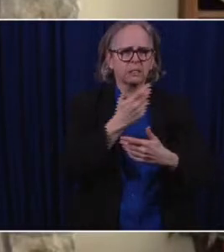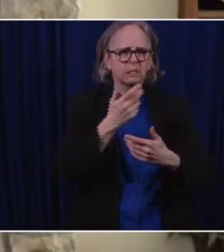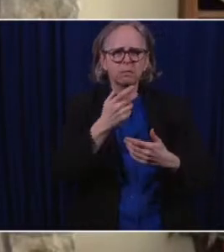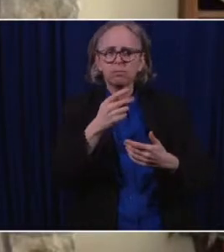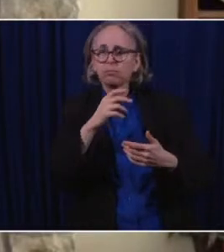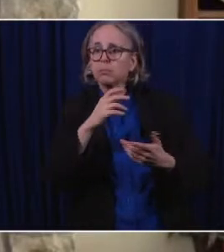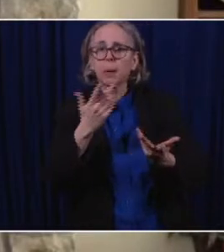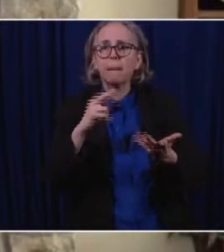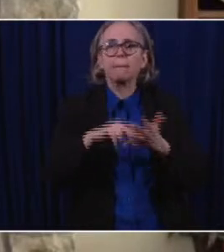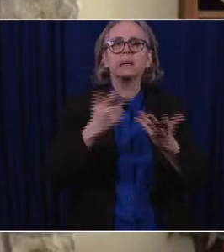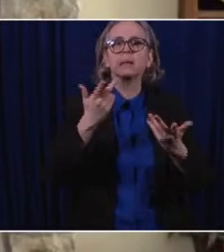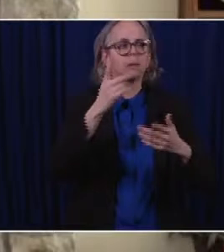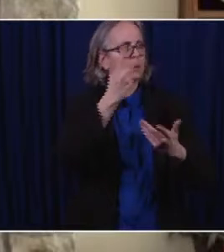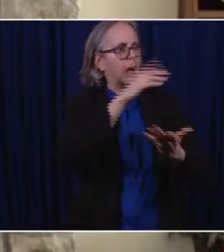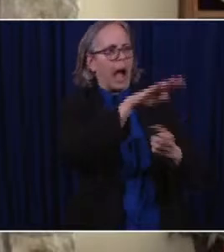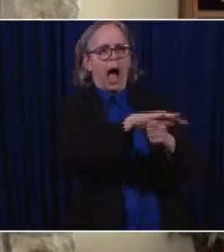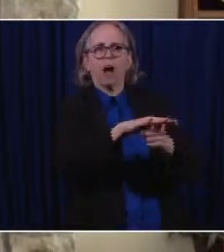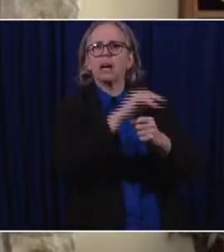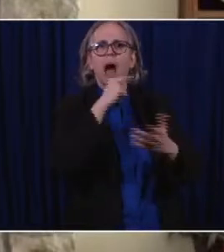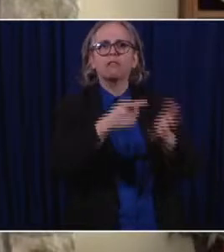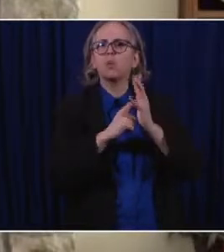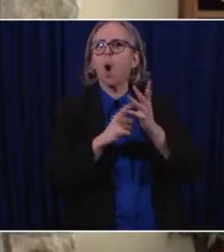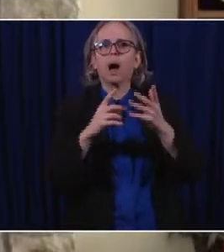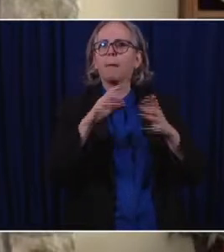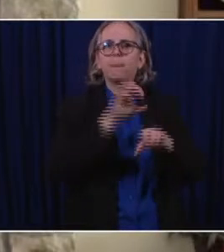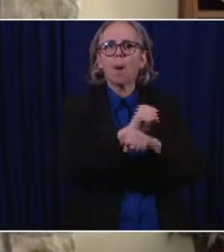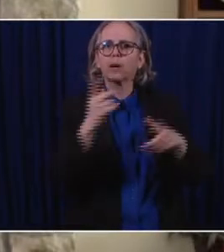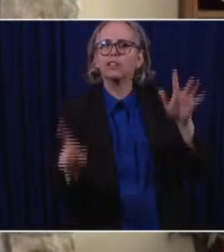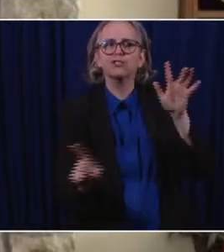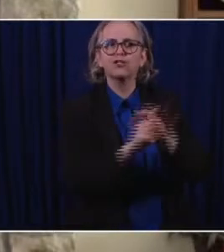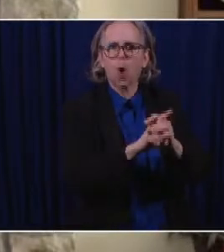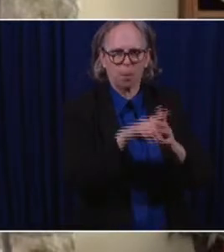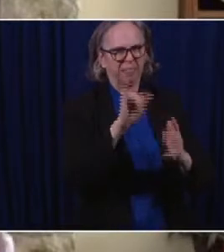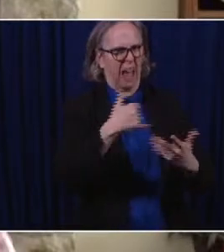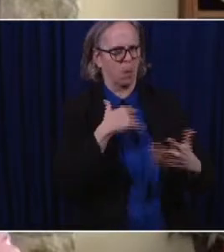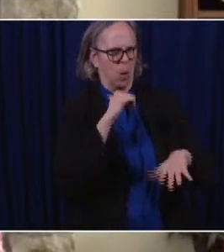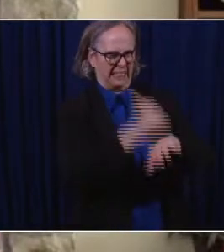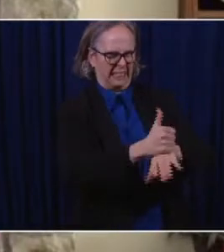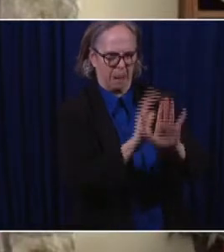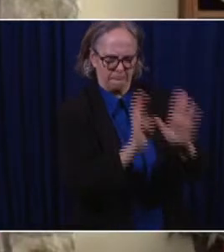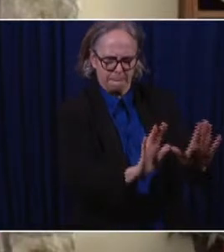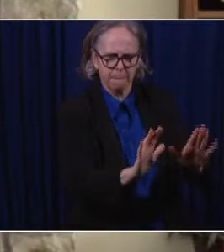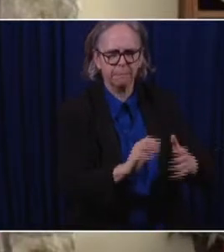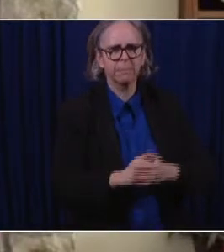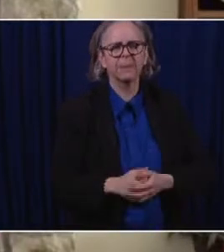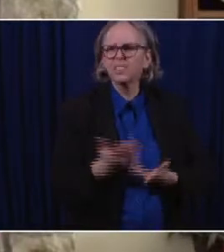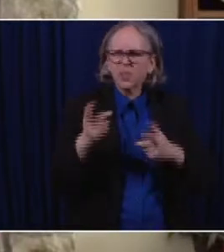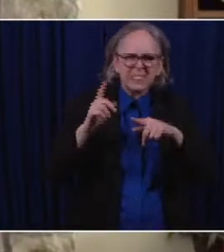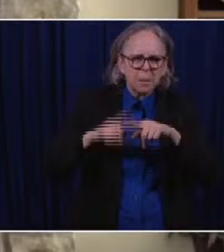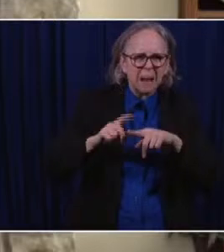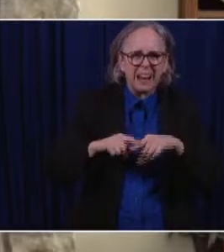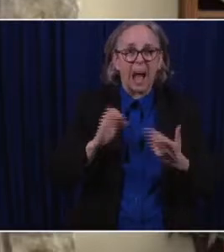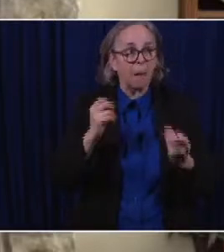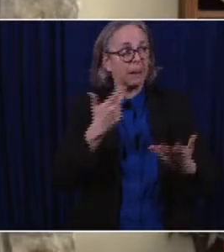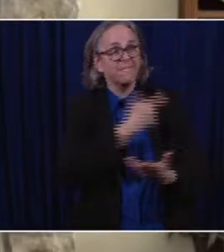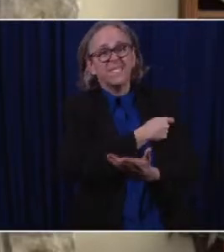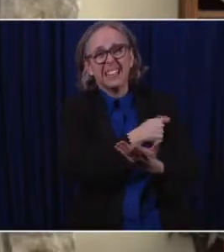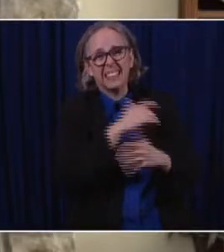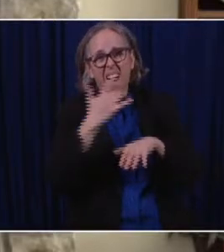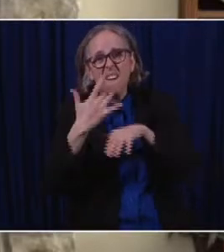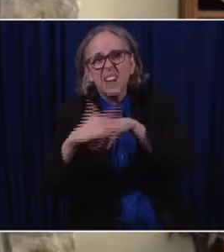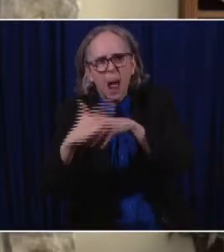all kinds of different things. But at the number that we have today, and with the fact that we are